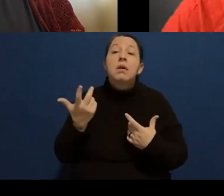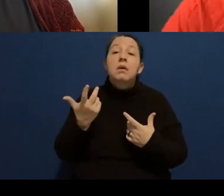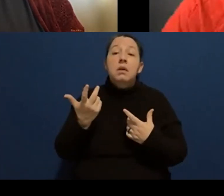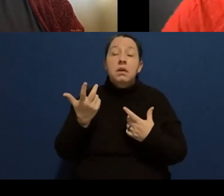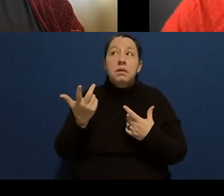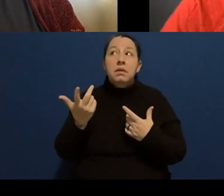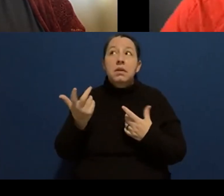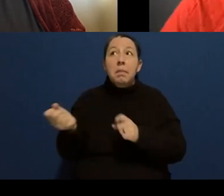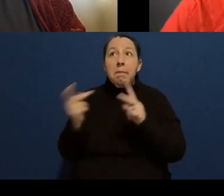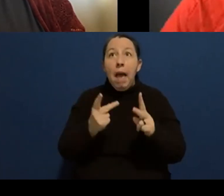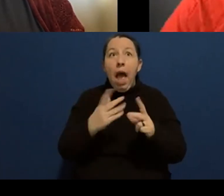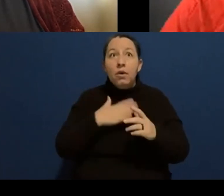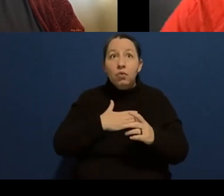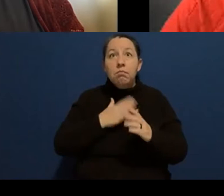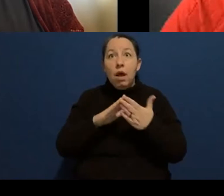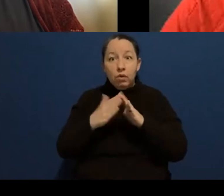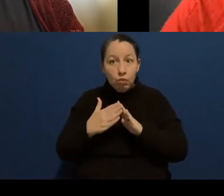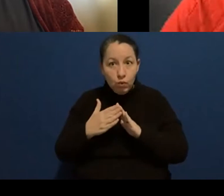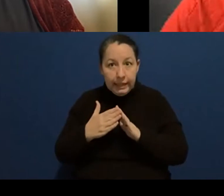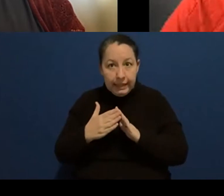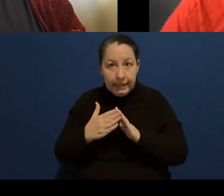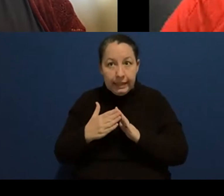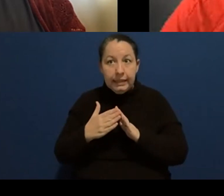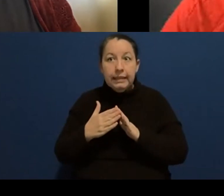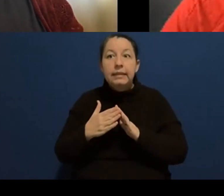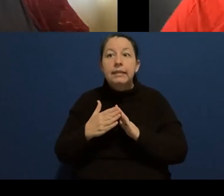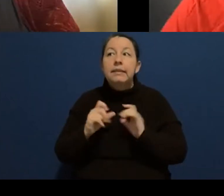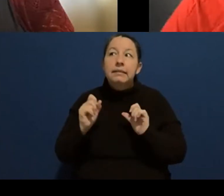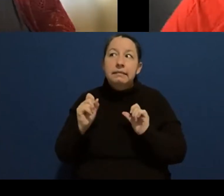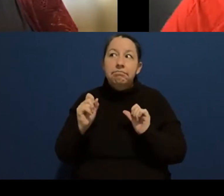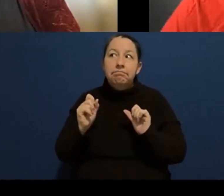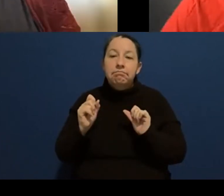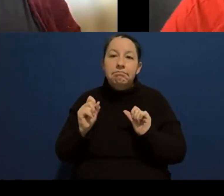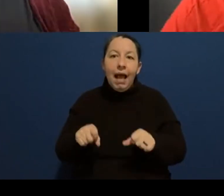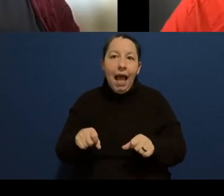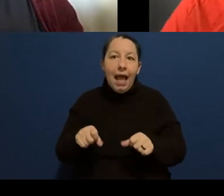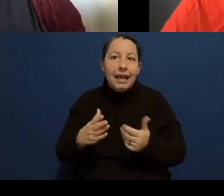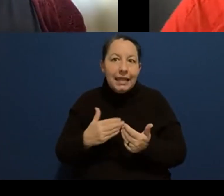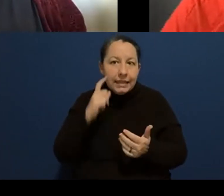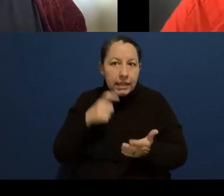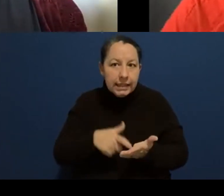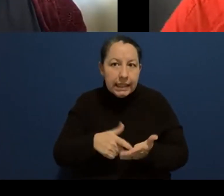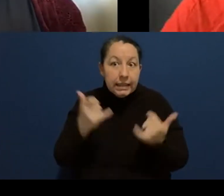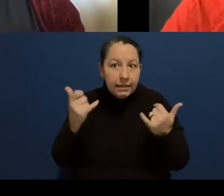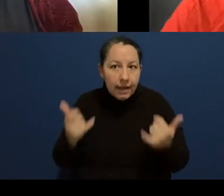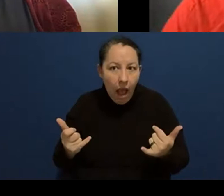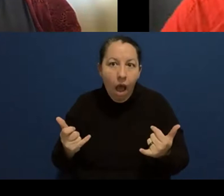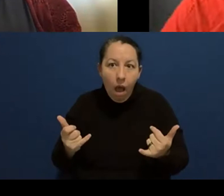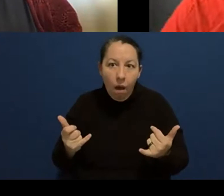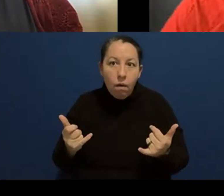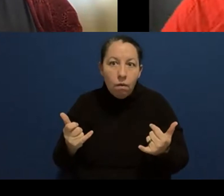my community, I can easily see now how much